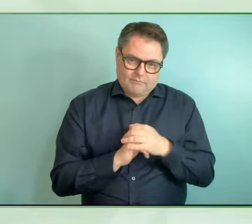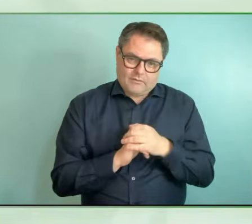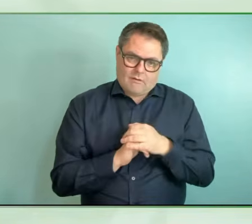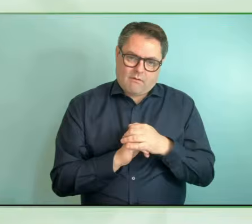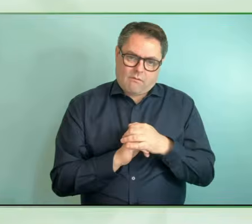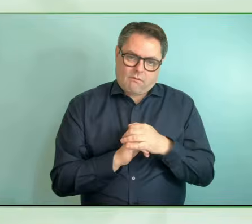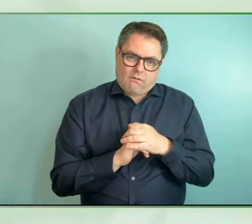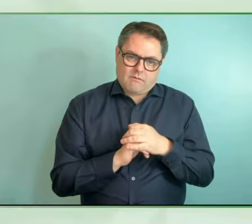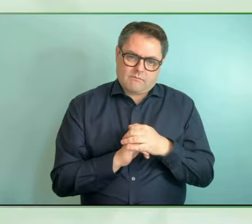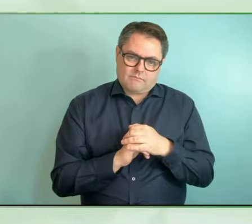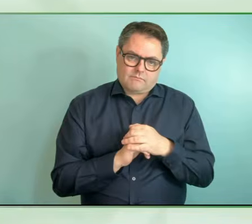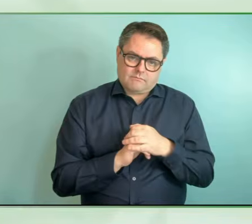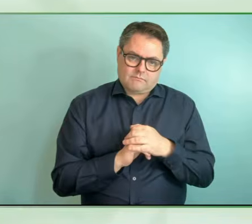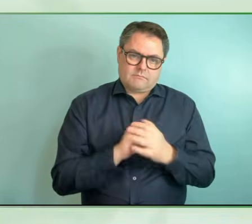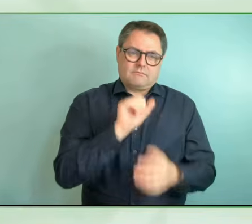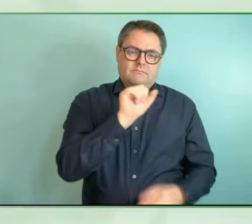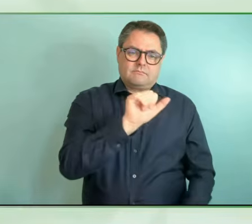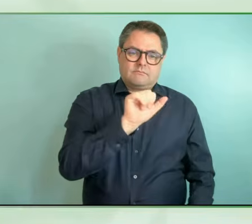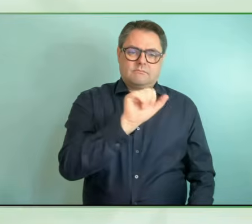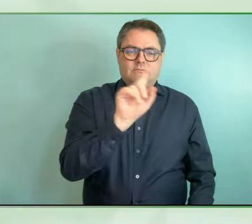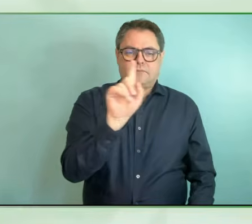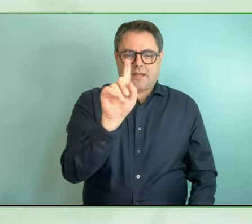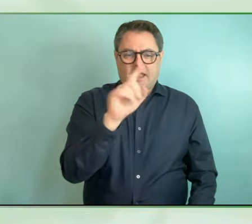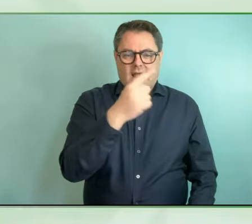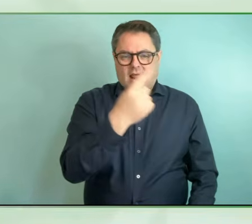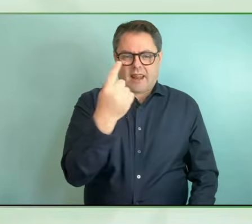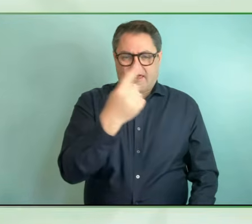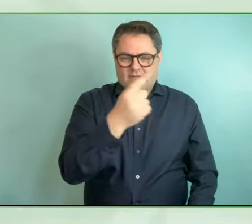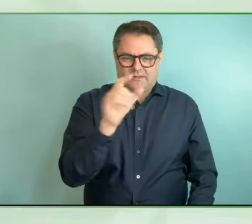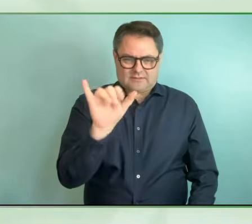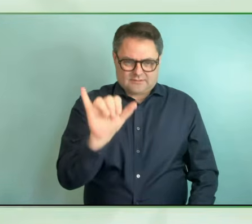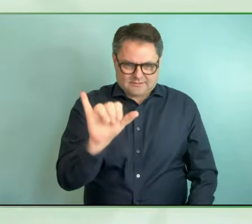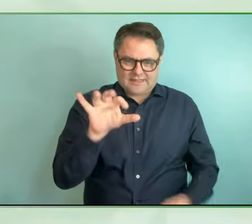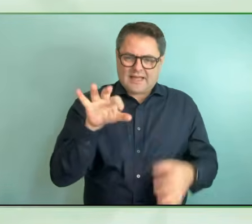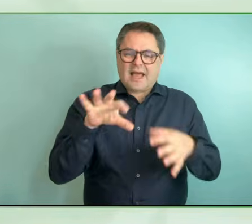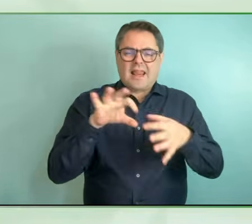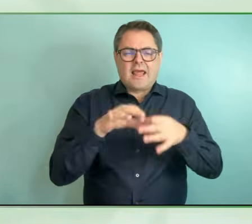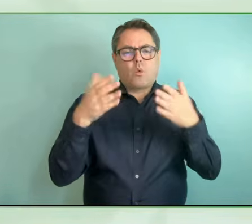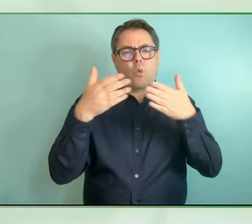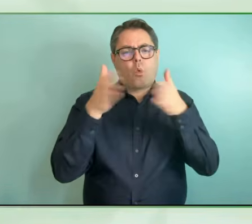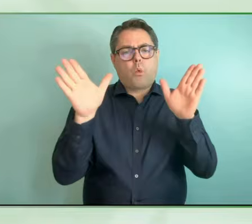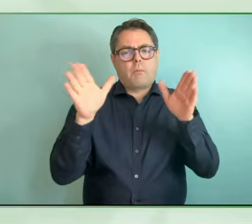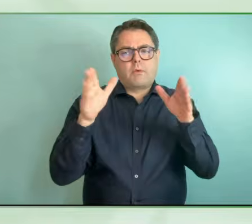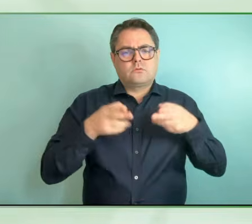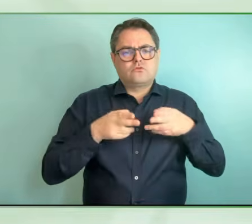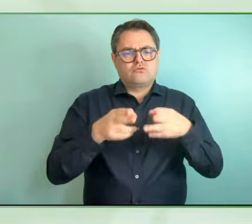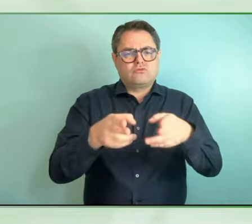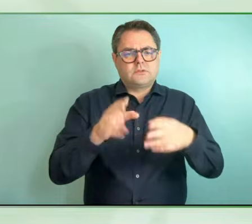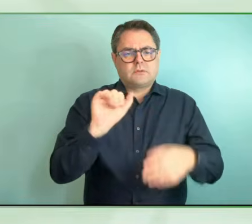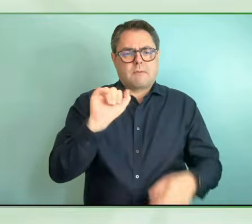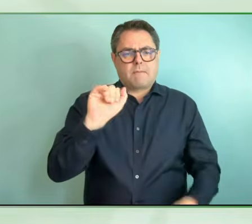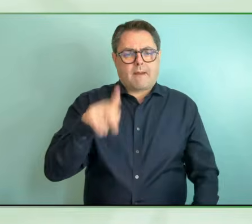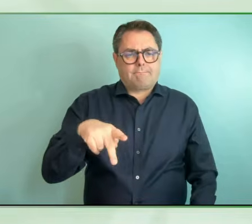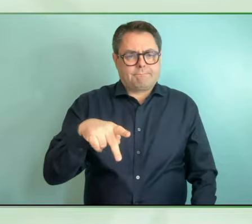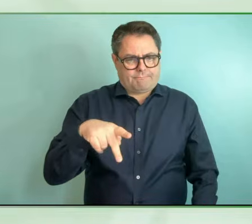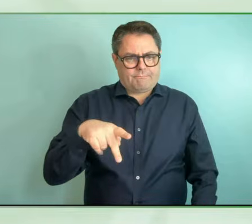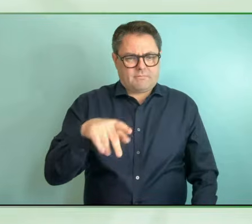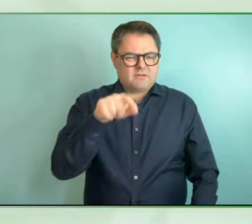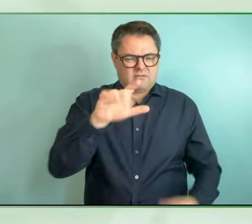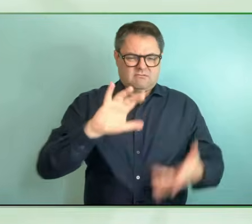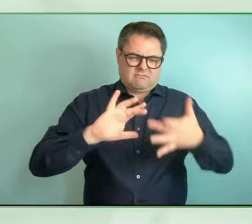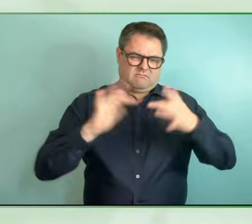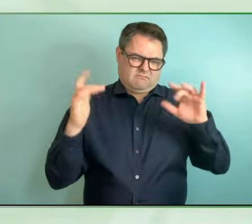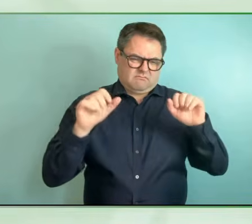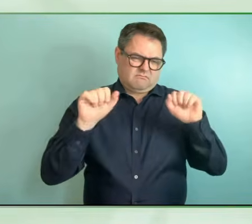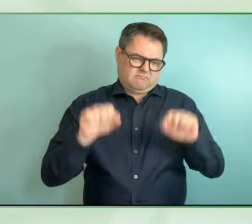it is based on OpenStreetMap, which is also an online map that